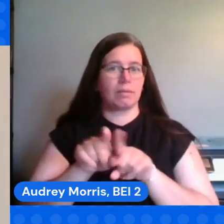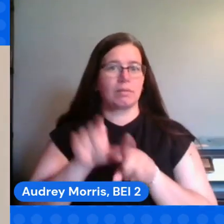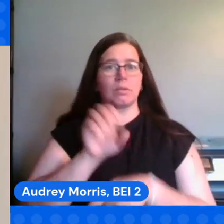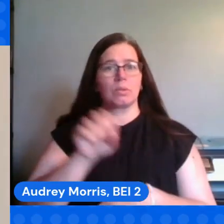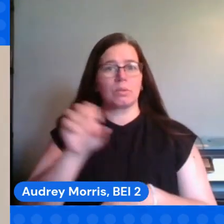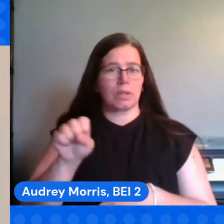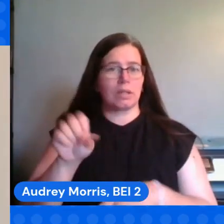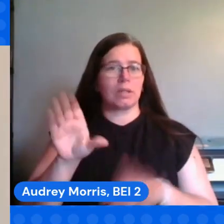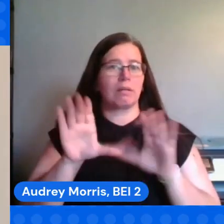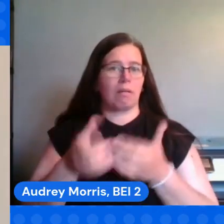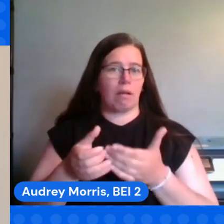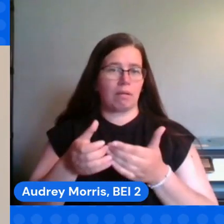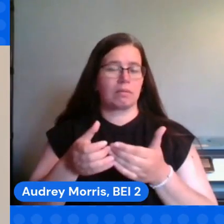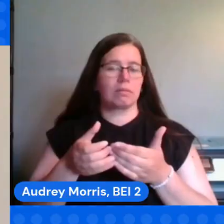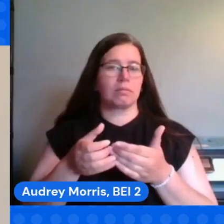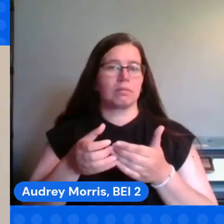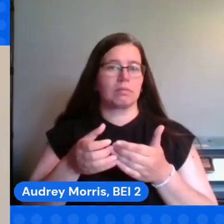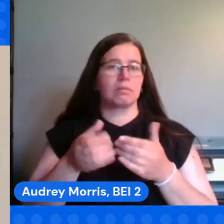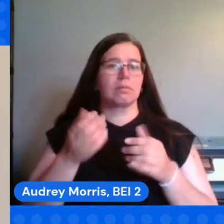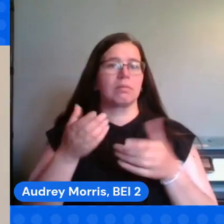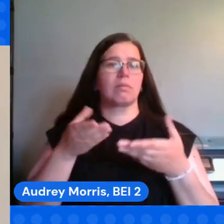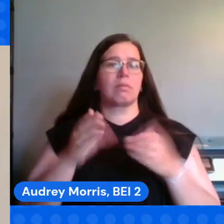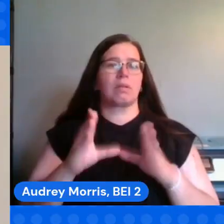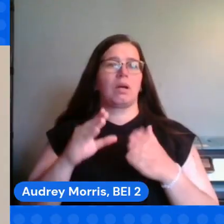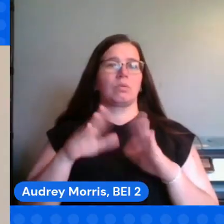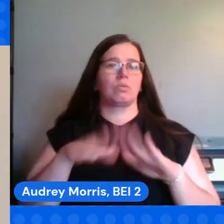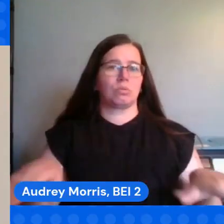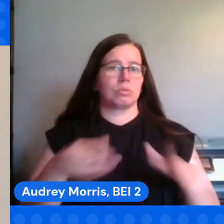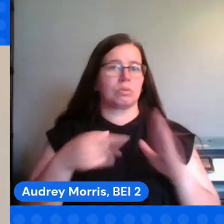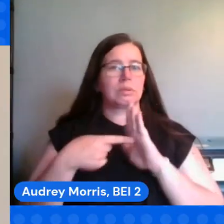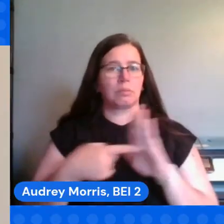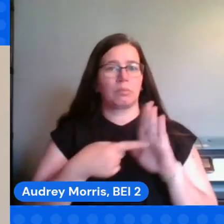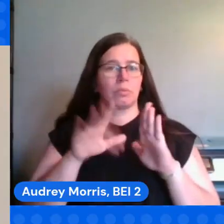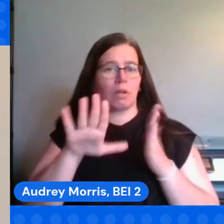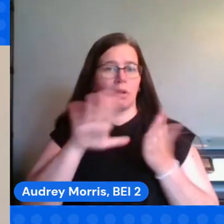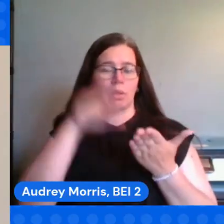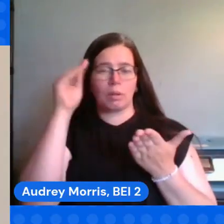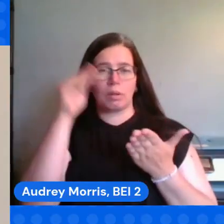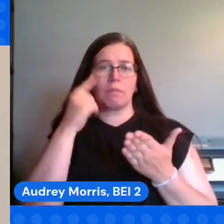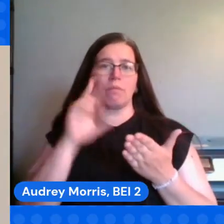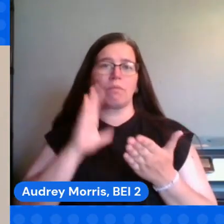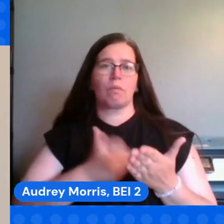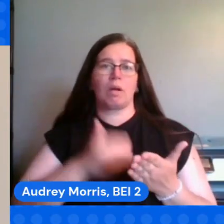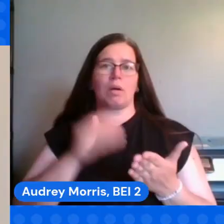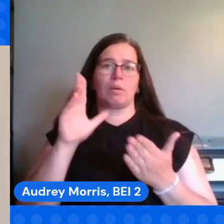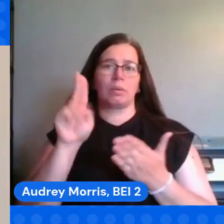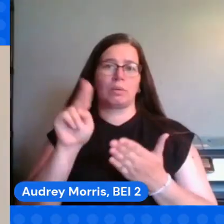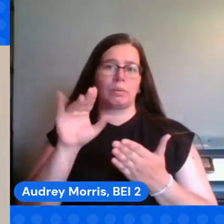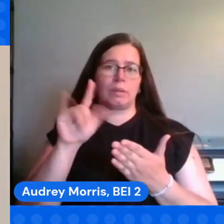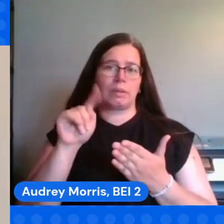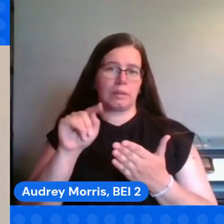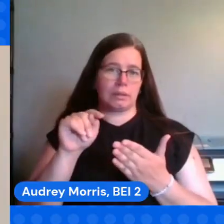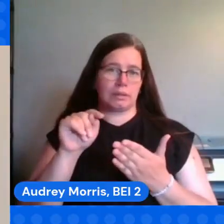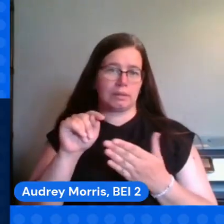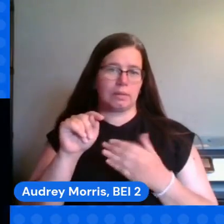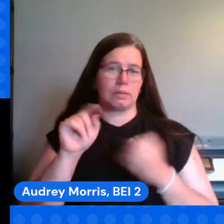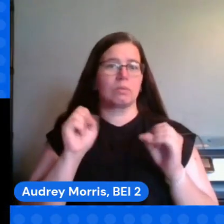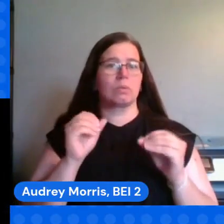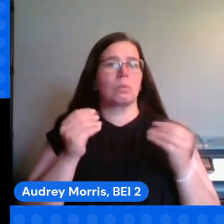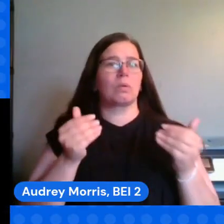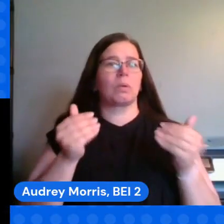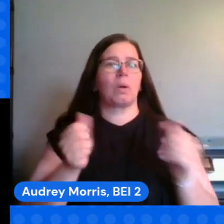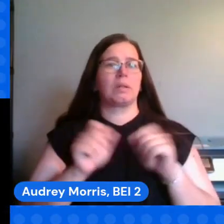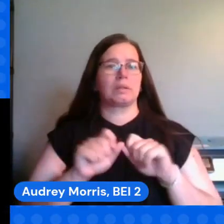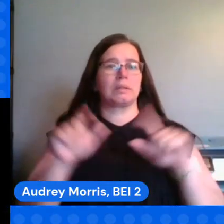to allow uh, our children to demonstrate their learning prior units. And so if we could go ahead and bring